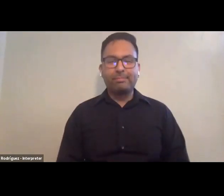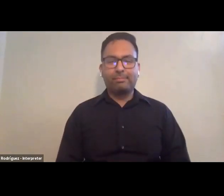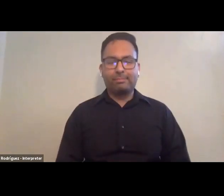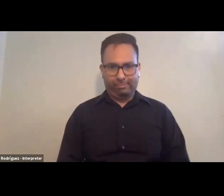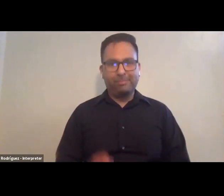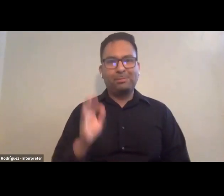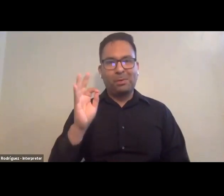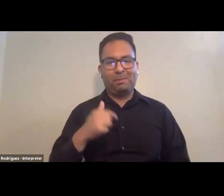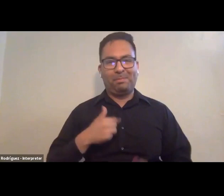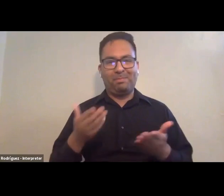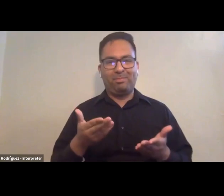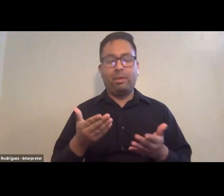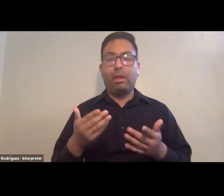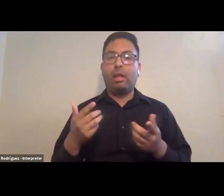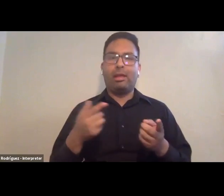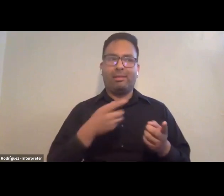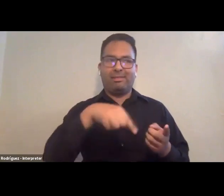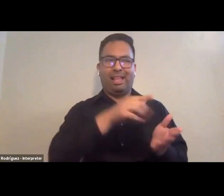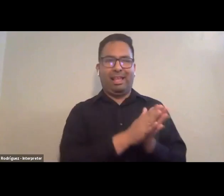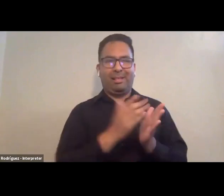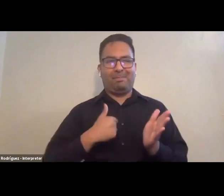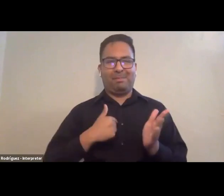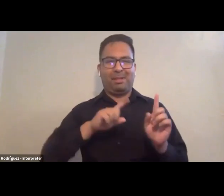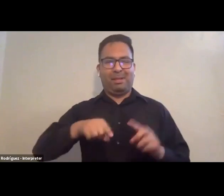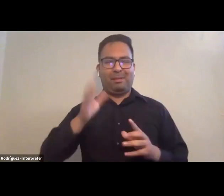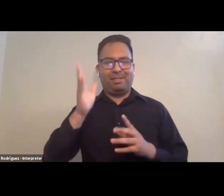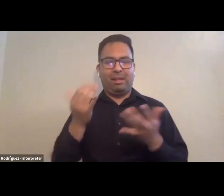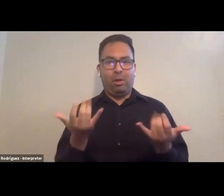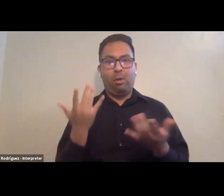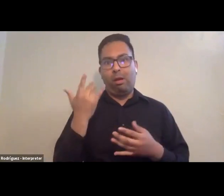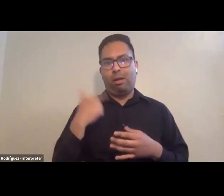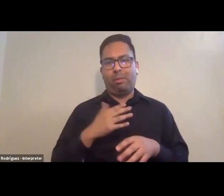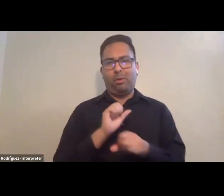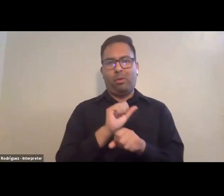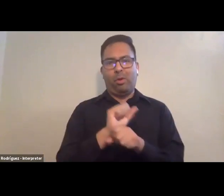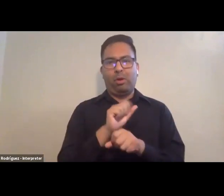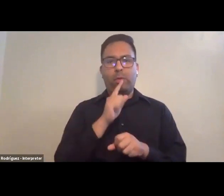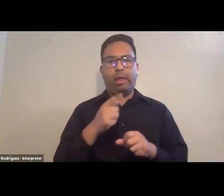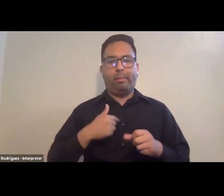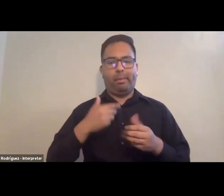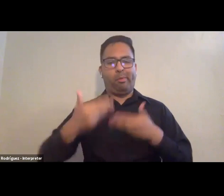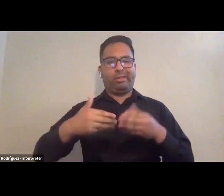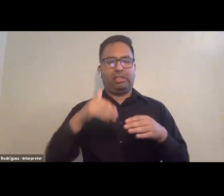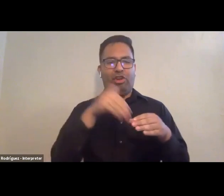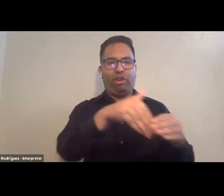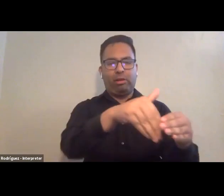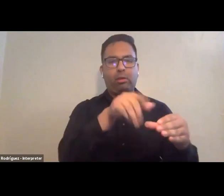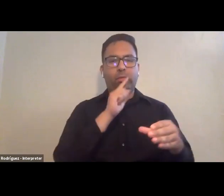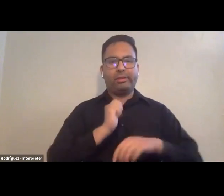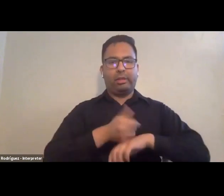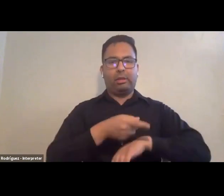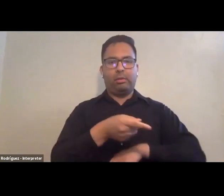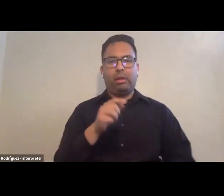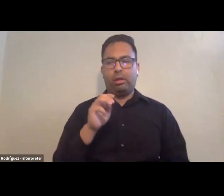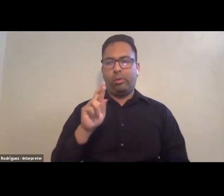I'm on. I have been asked to speak today because of my work as one of the processing archivists who set up the Randall manuscript